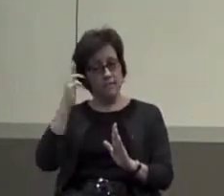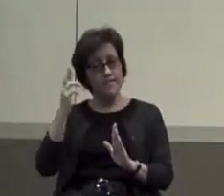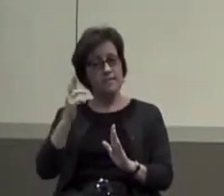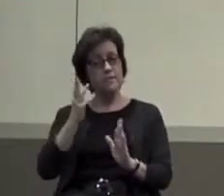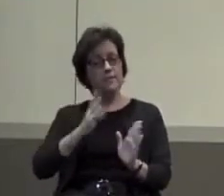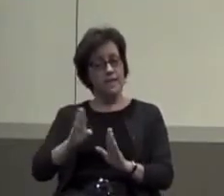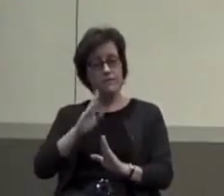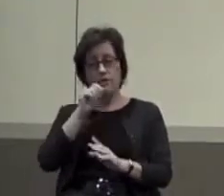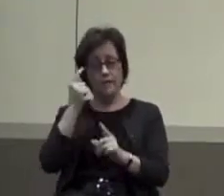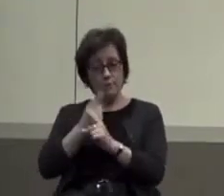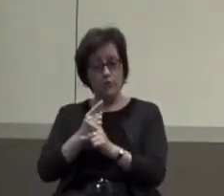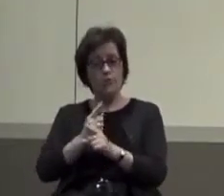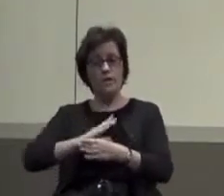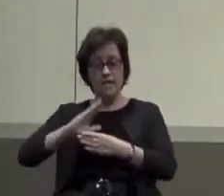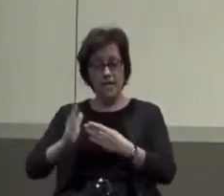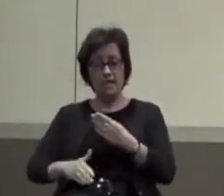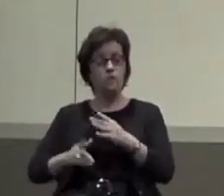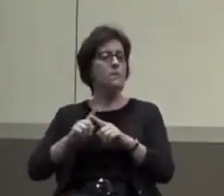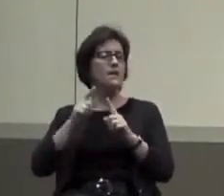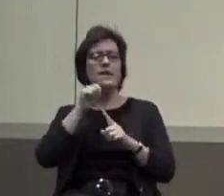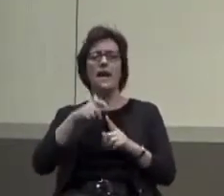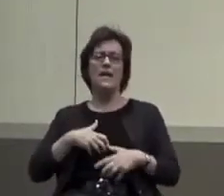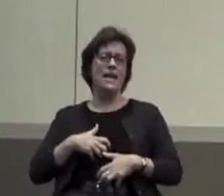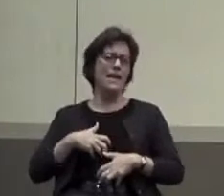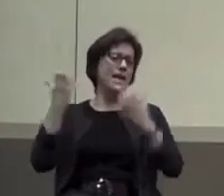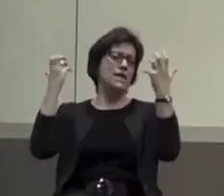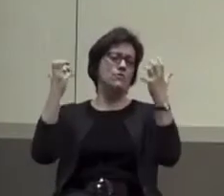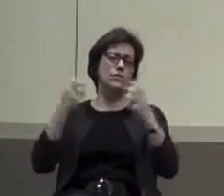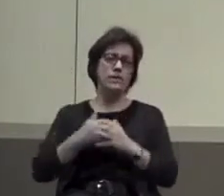be, but not to be angry about it.